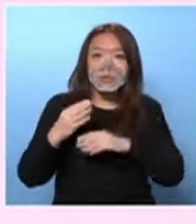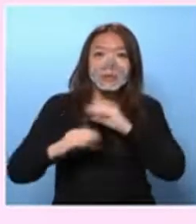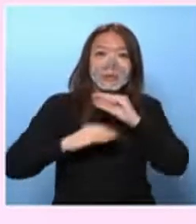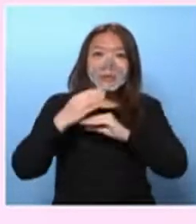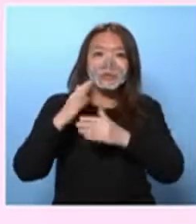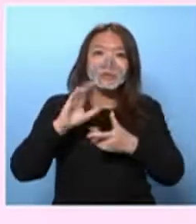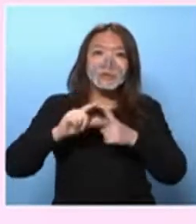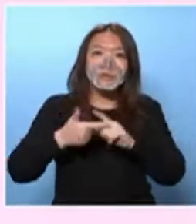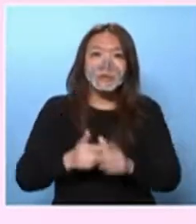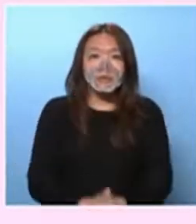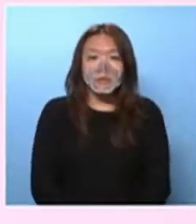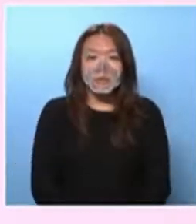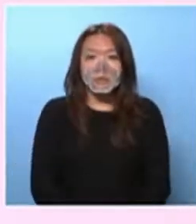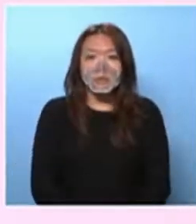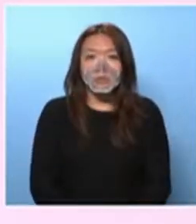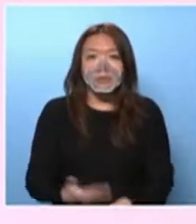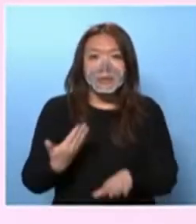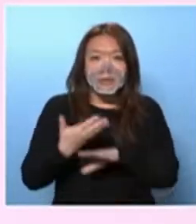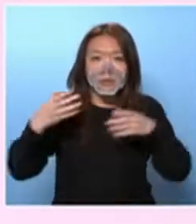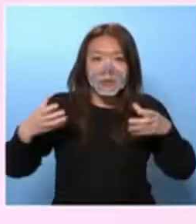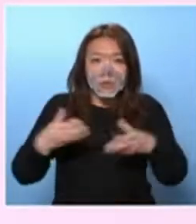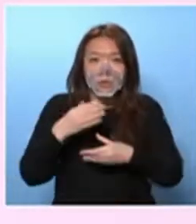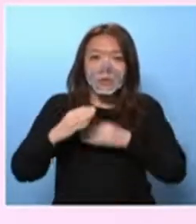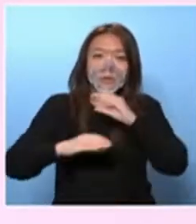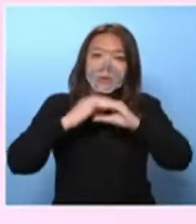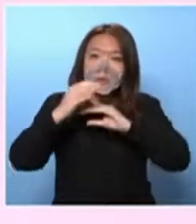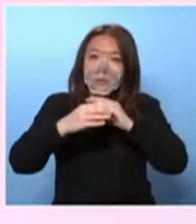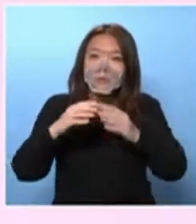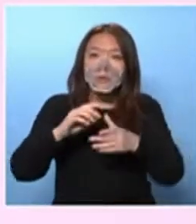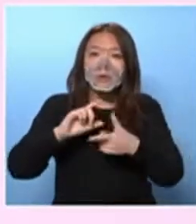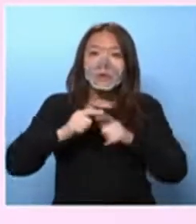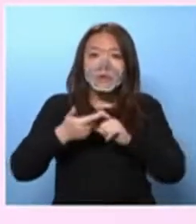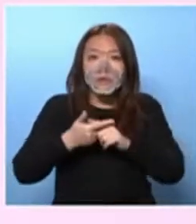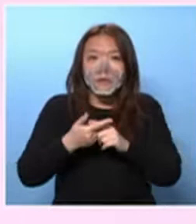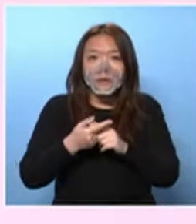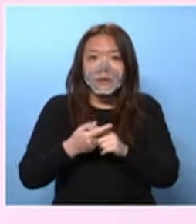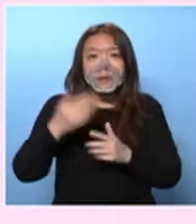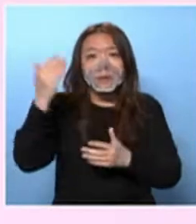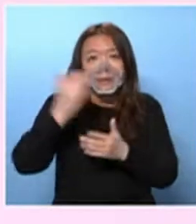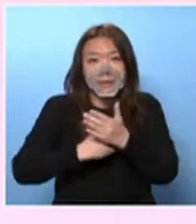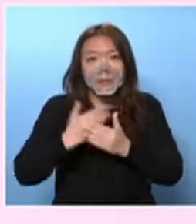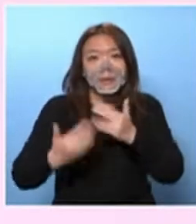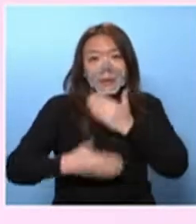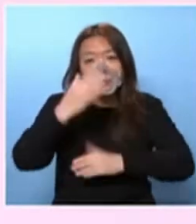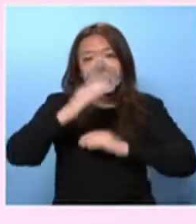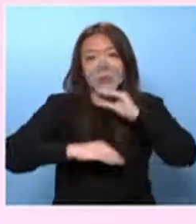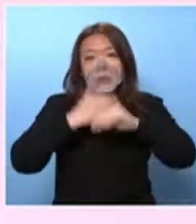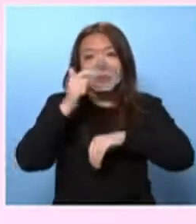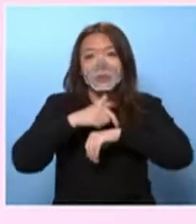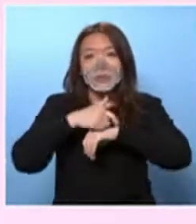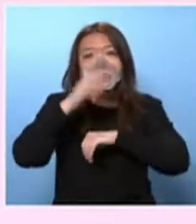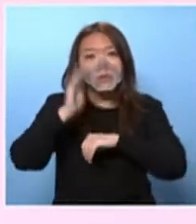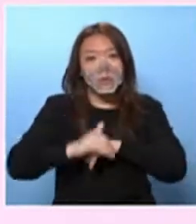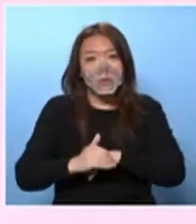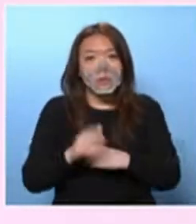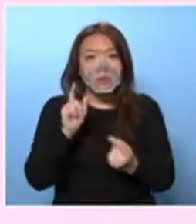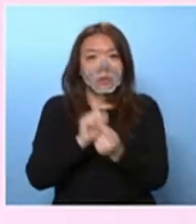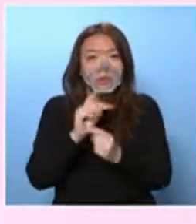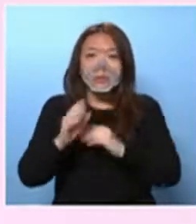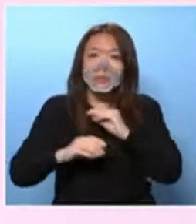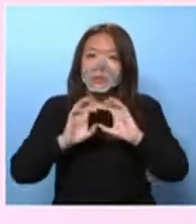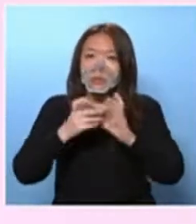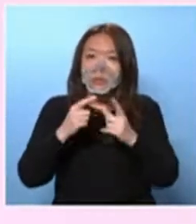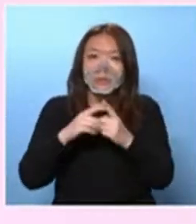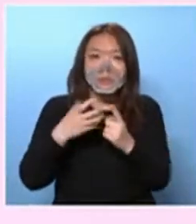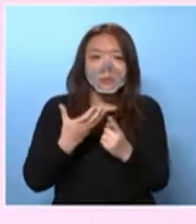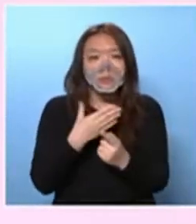adoption of modular integrated construction method. Modular integrated construction, or MIC, helps substantially shorten